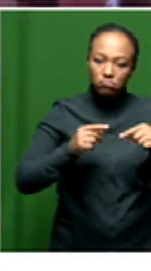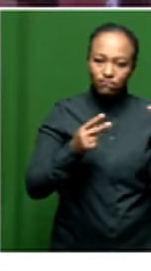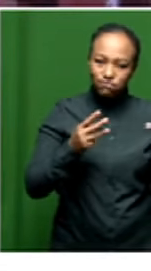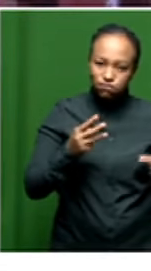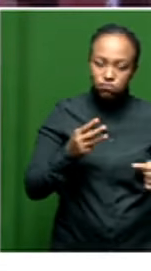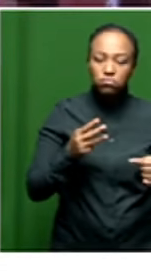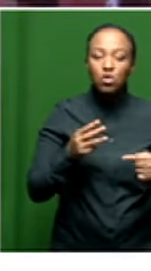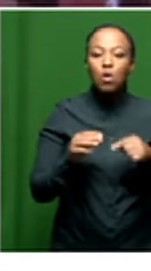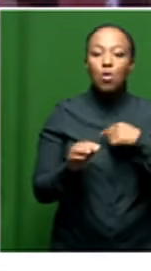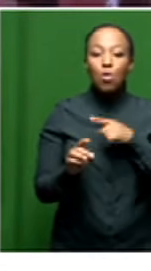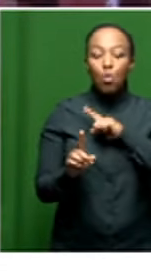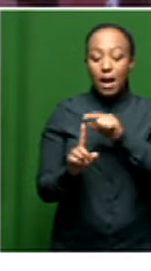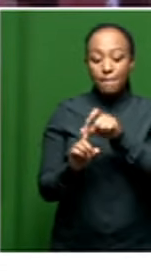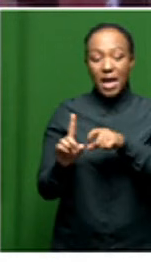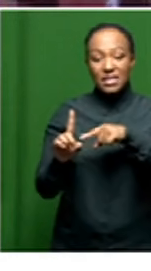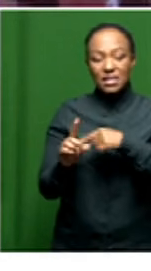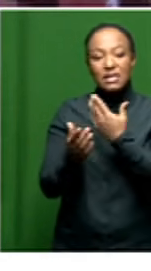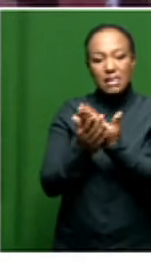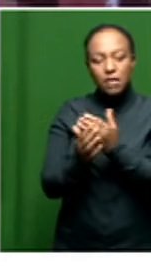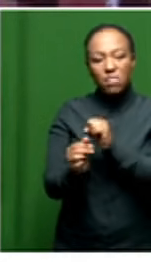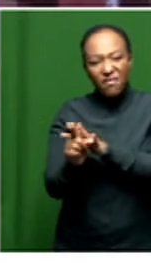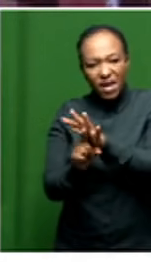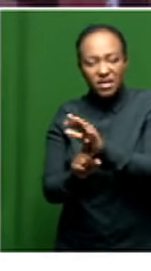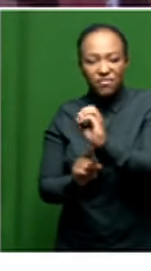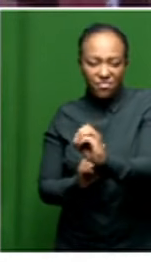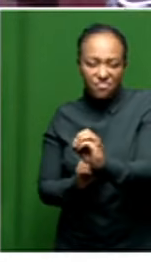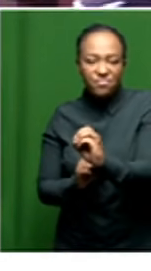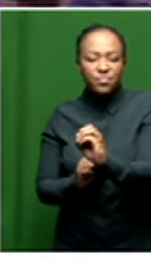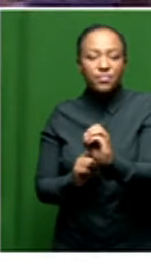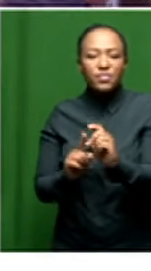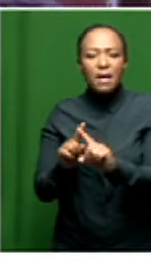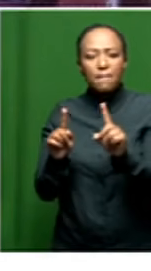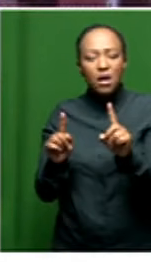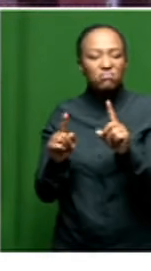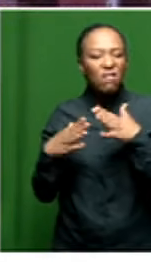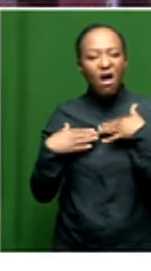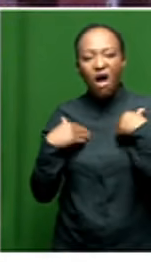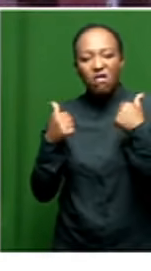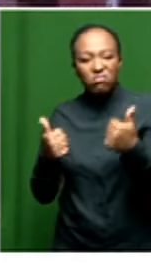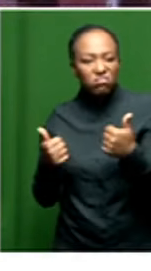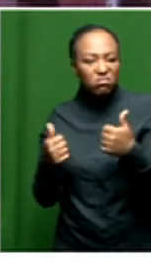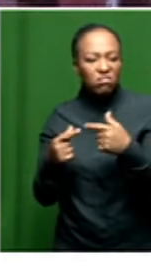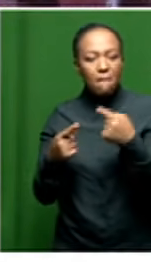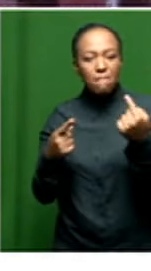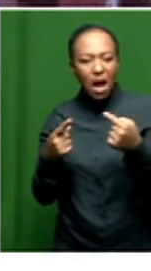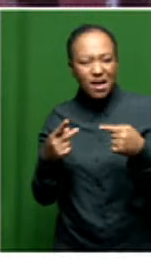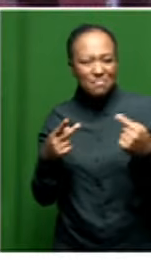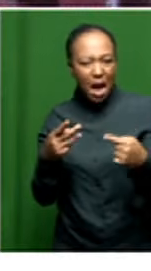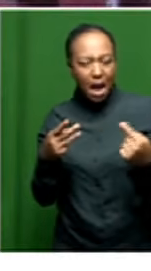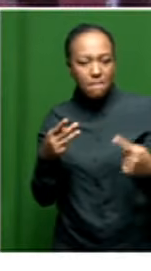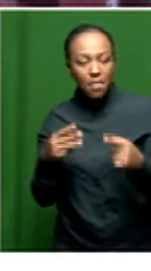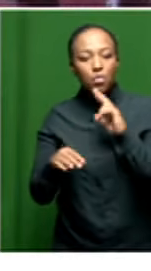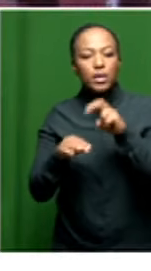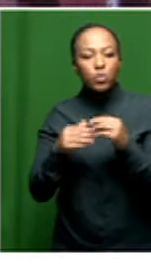with the same patient that can be affected by different kind of health conditions that require care. So at the